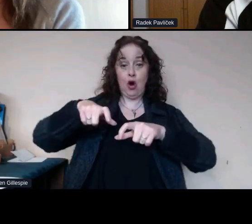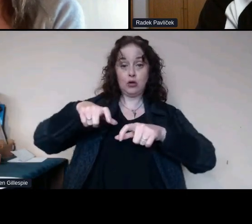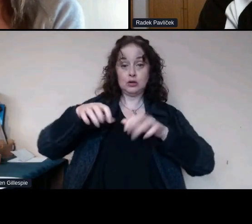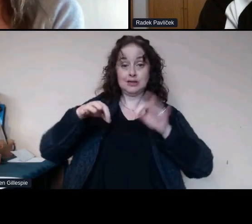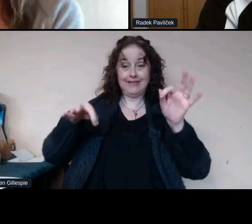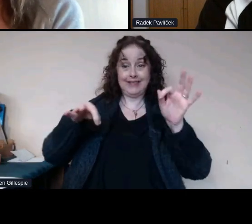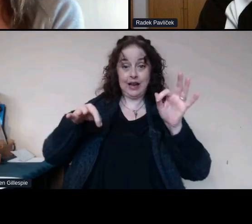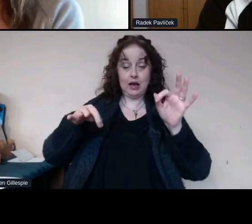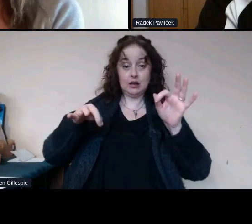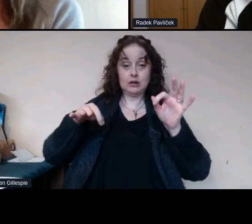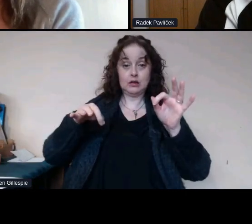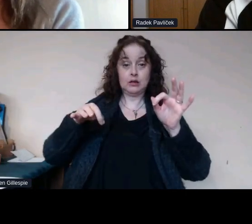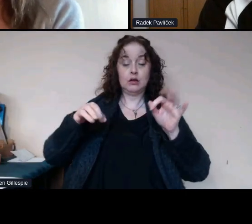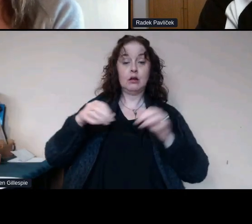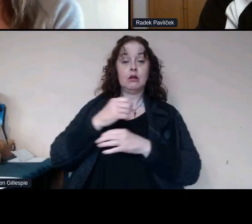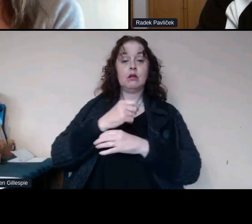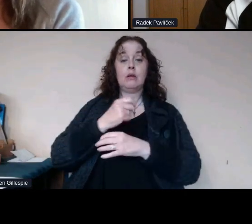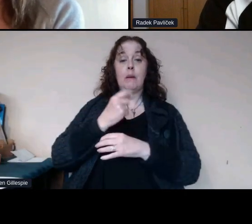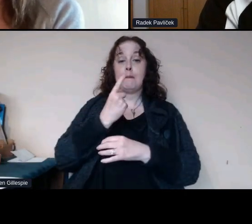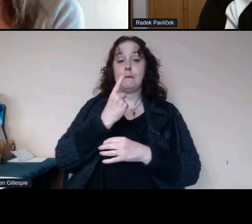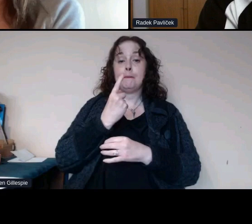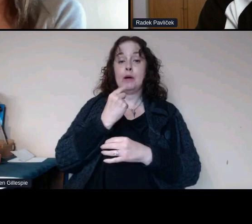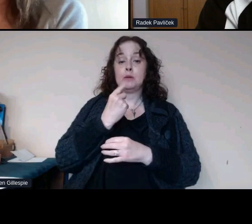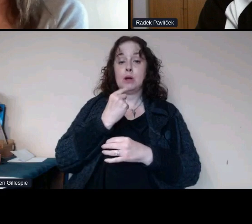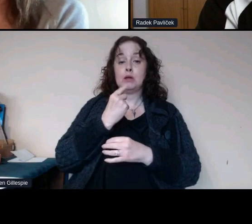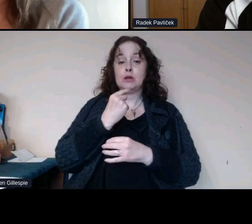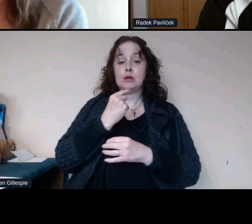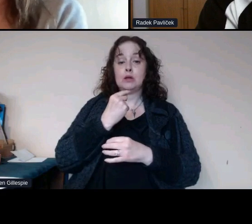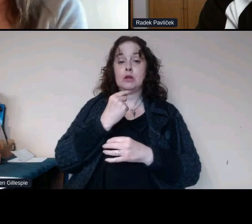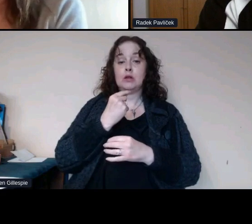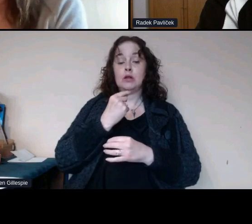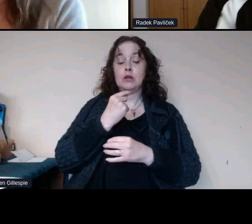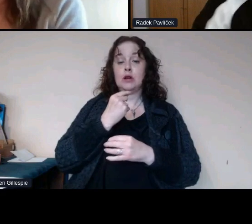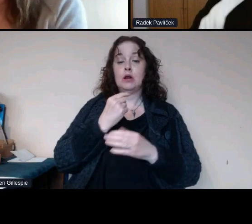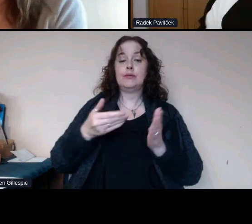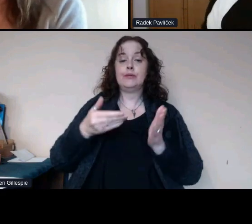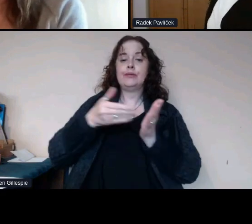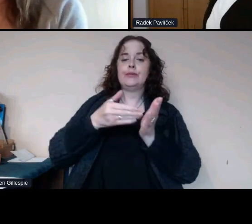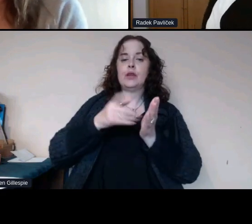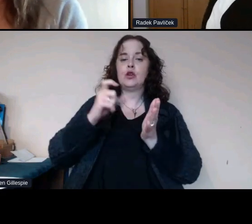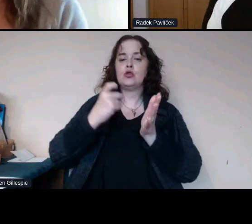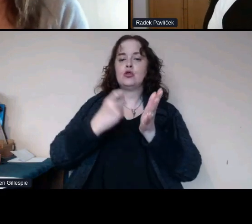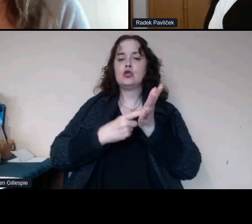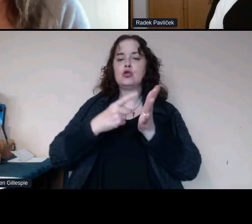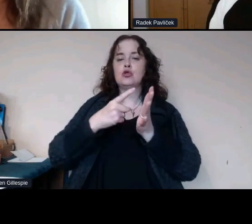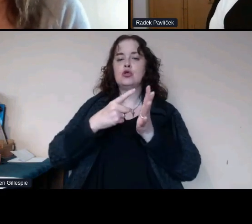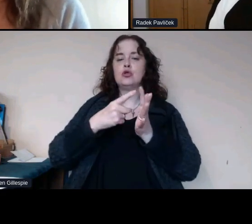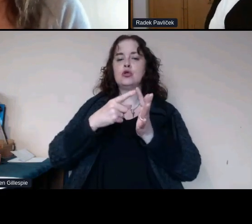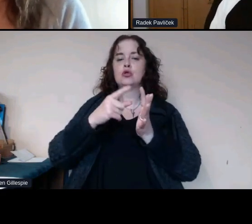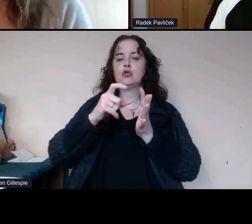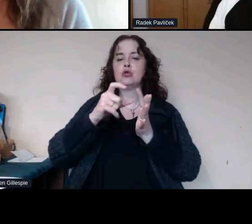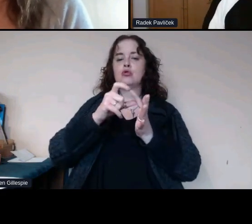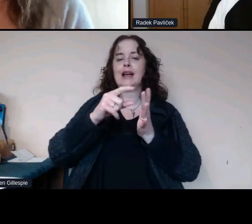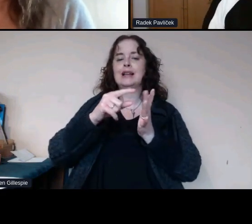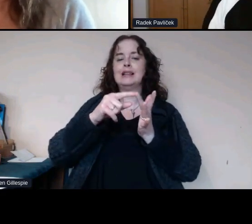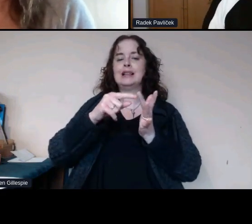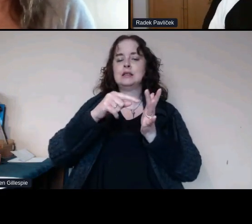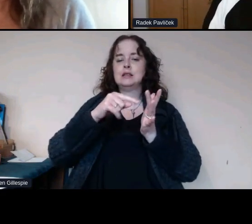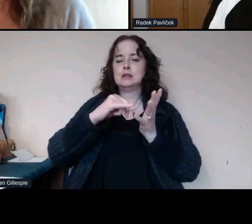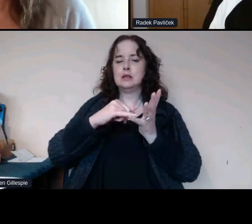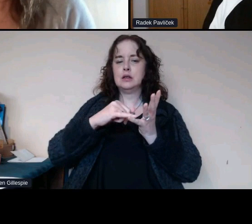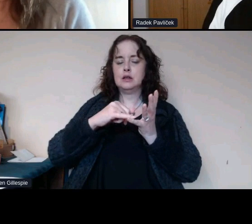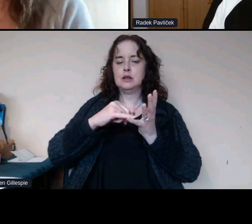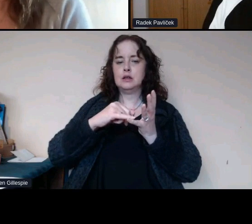the possibility of gaining credits. As we mentioned before, these certifications are valid for 3